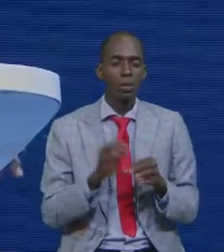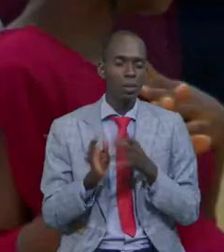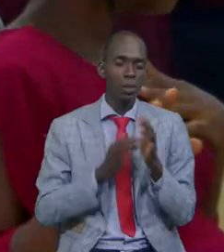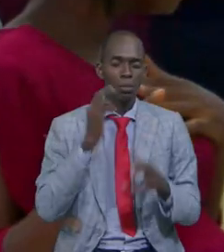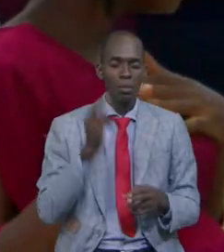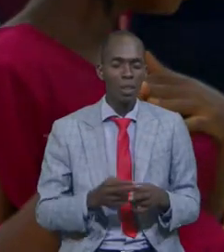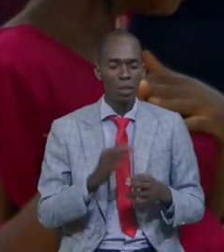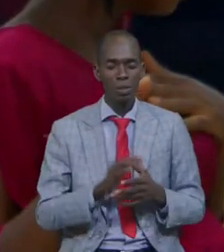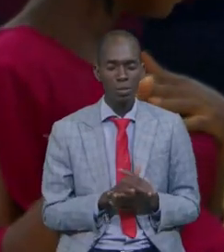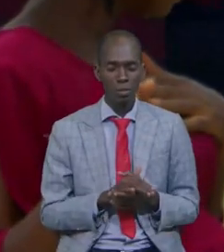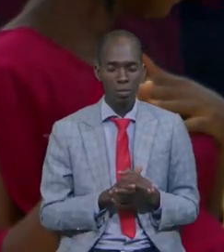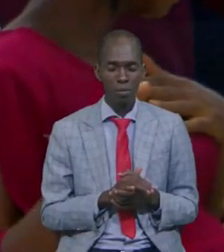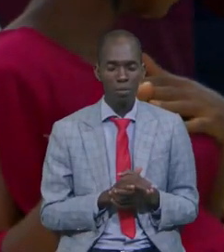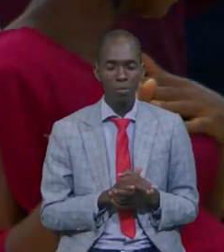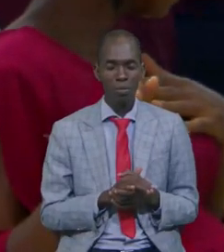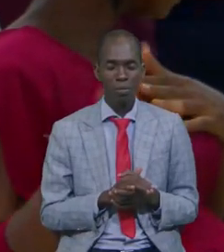Jesus' name.